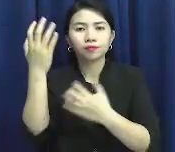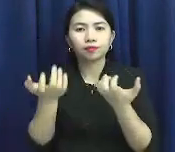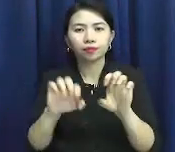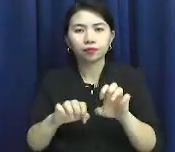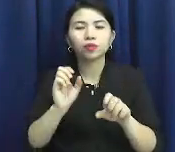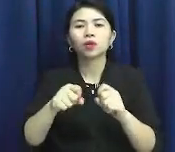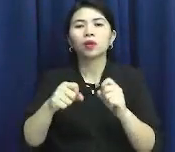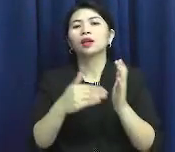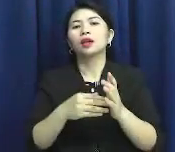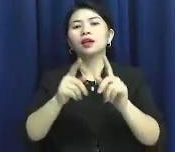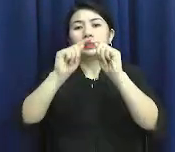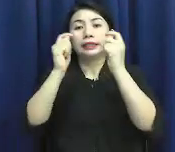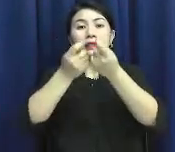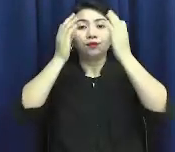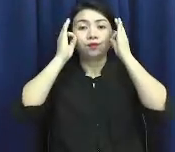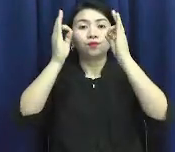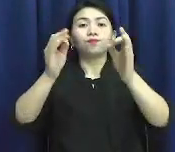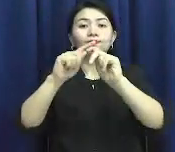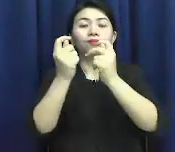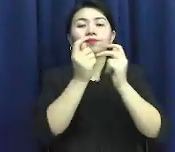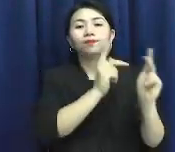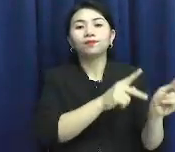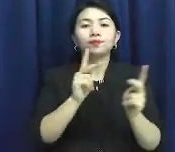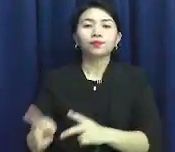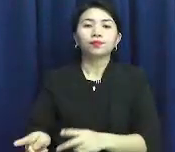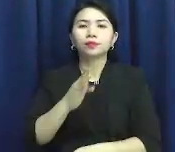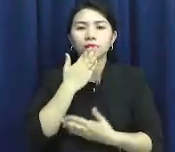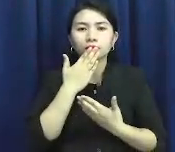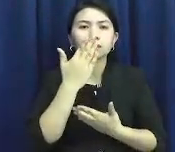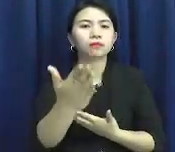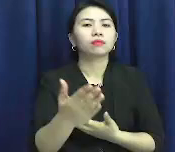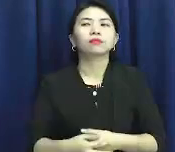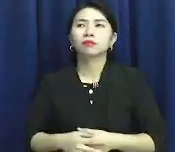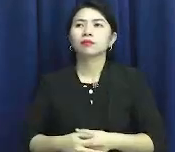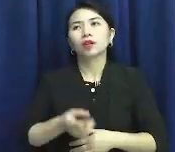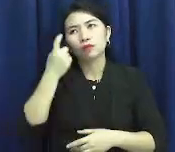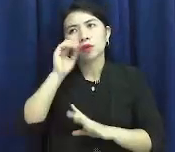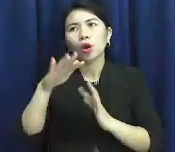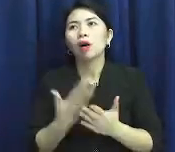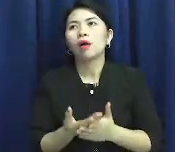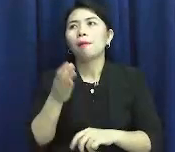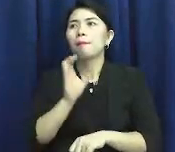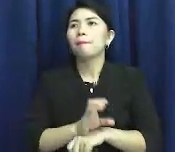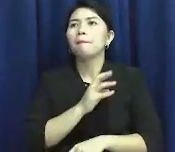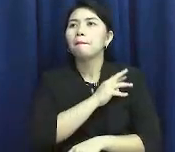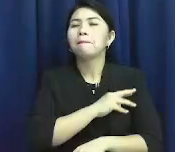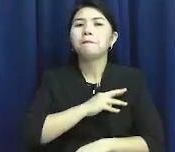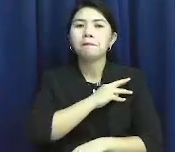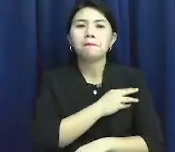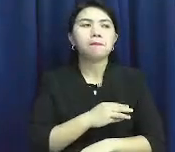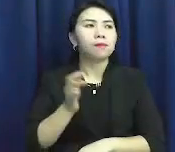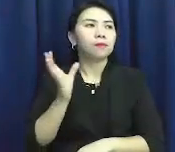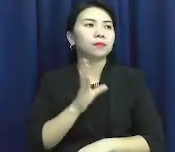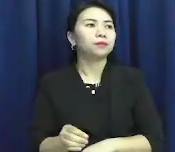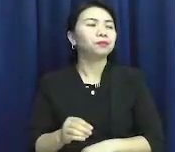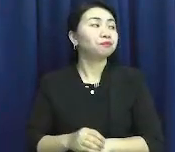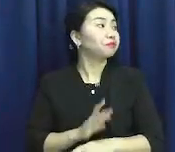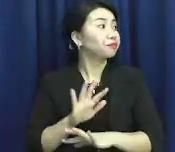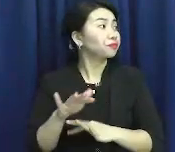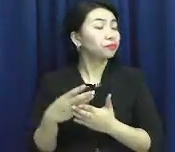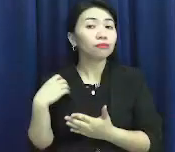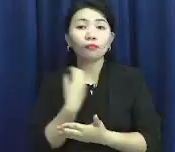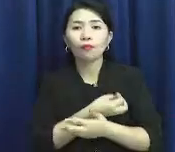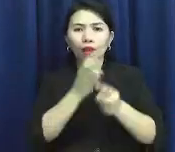brethren, Team Focus, Team Preparation, thank you for being with us. Sa mga simbahan na nandito from other churches and that are with us and our